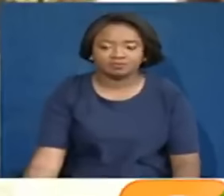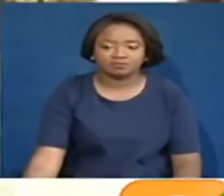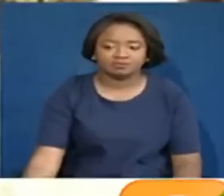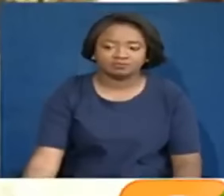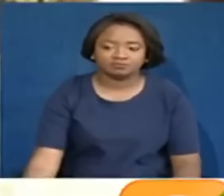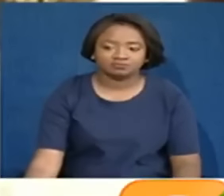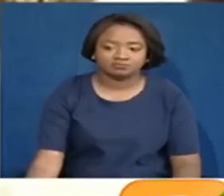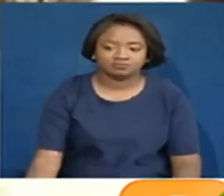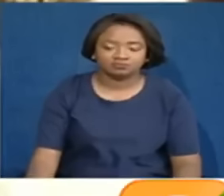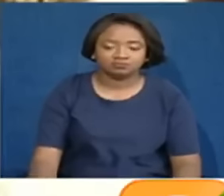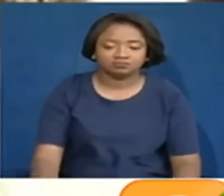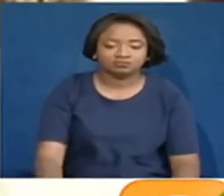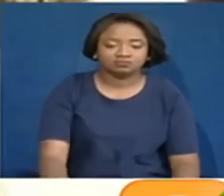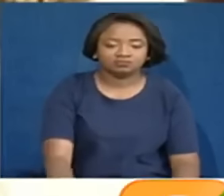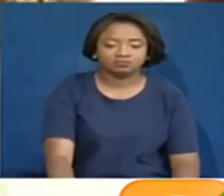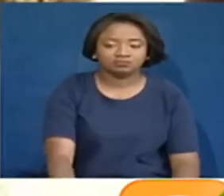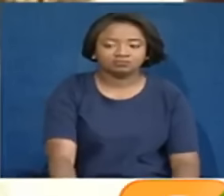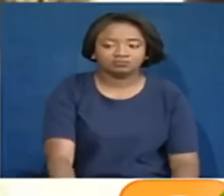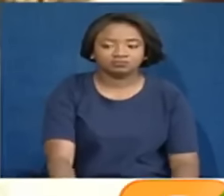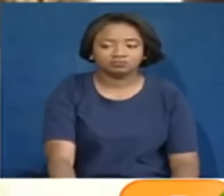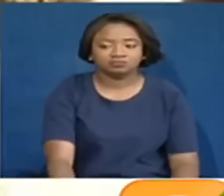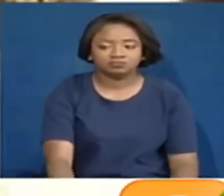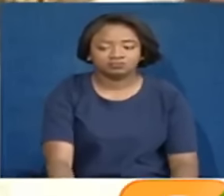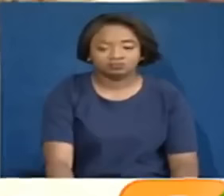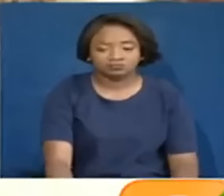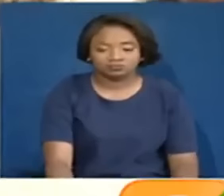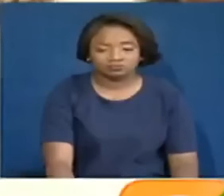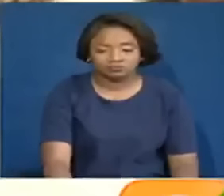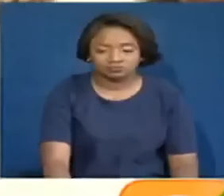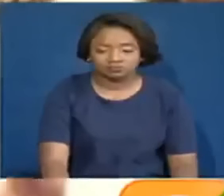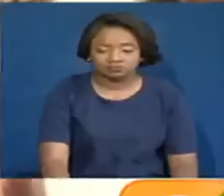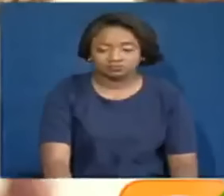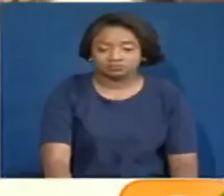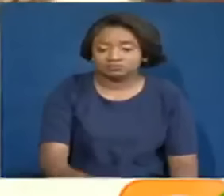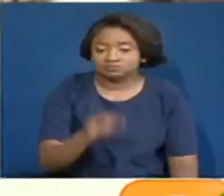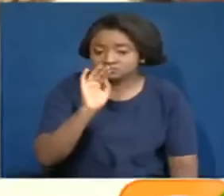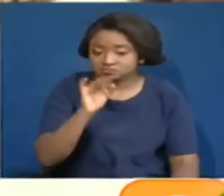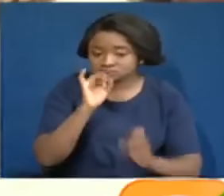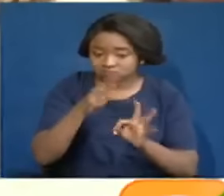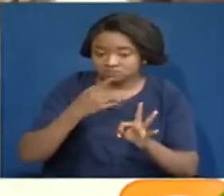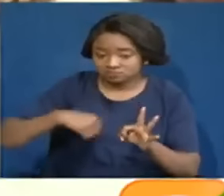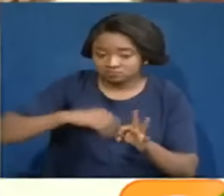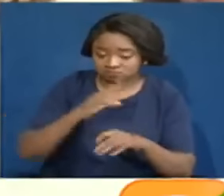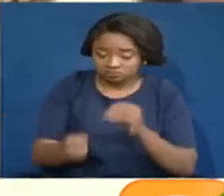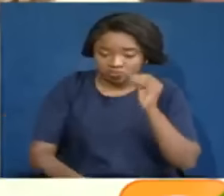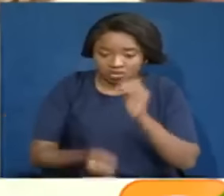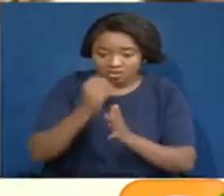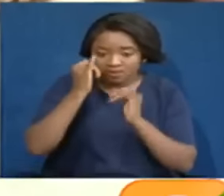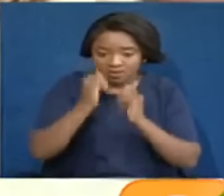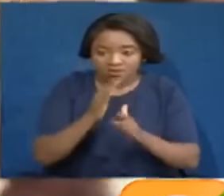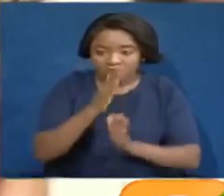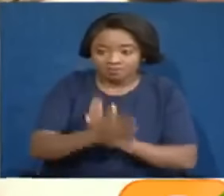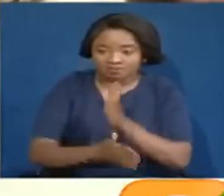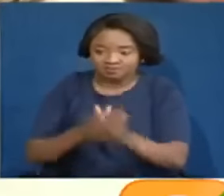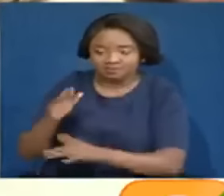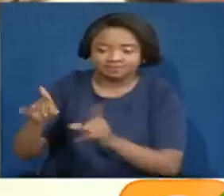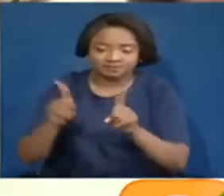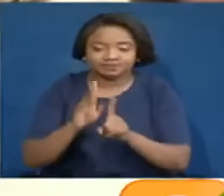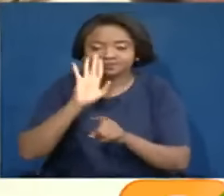to bury Azimio before it is actually dead and buried. If we come up with a new outfit, it could even